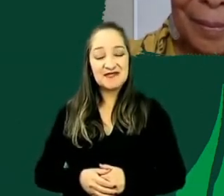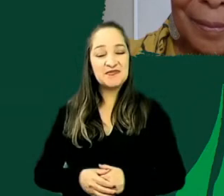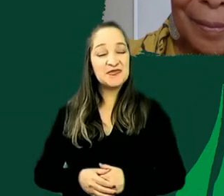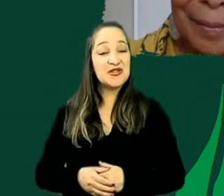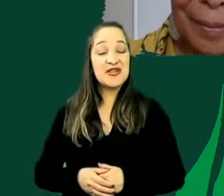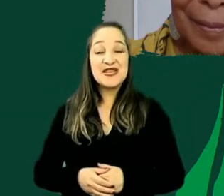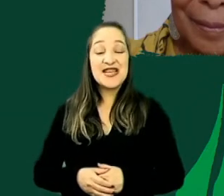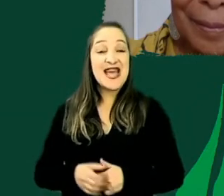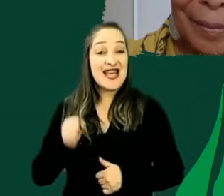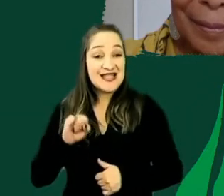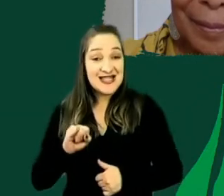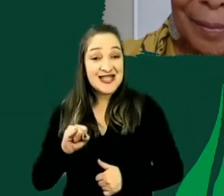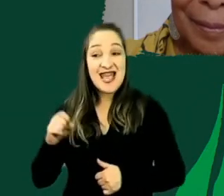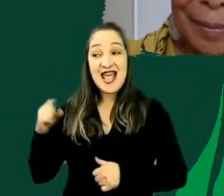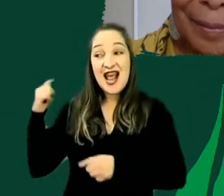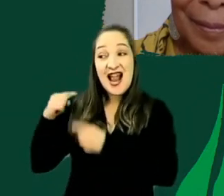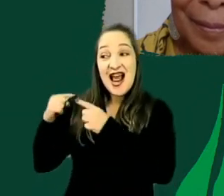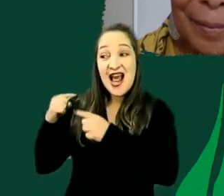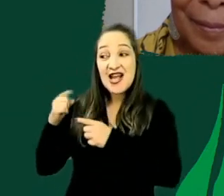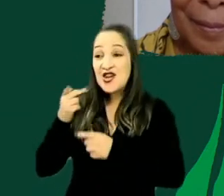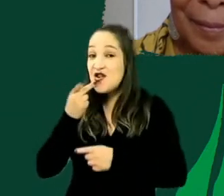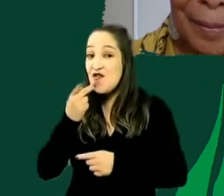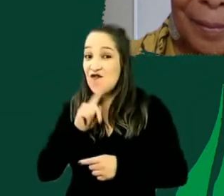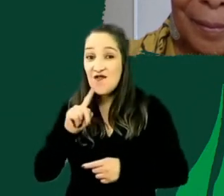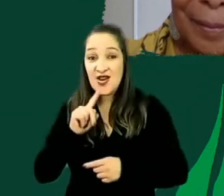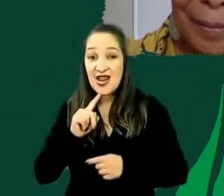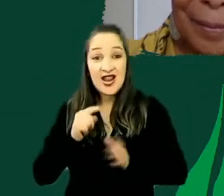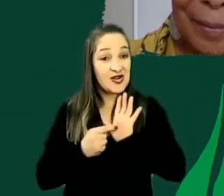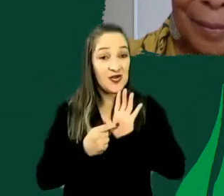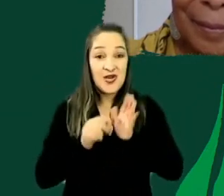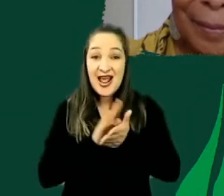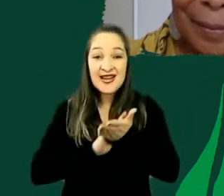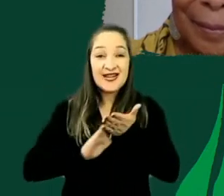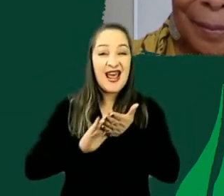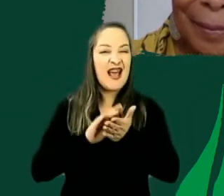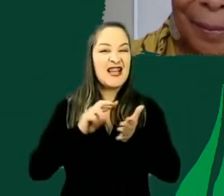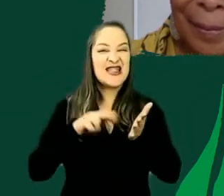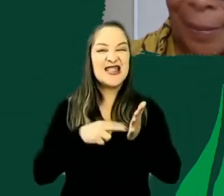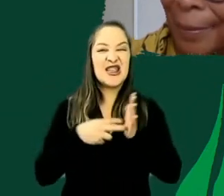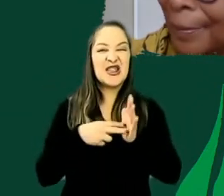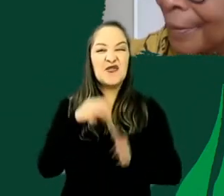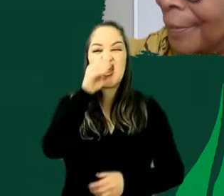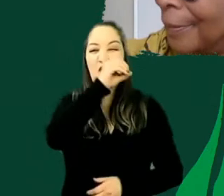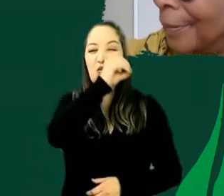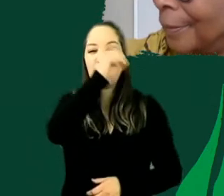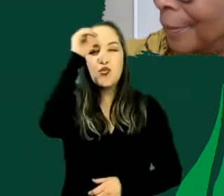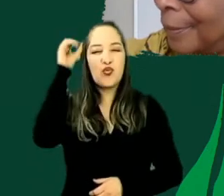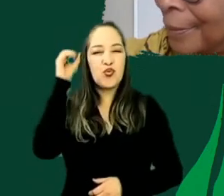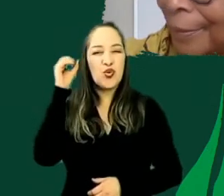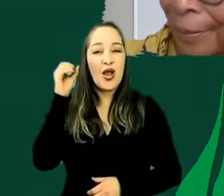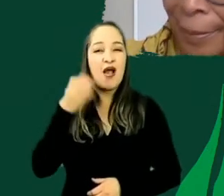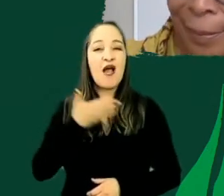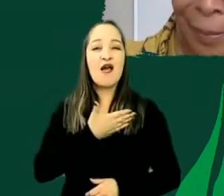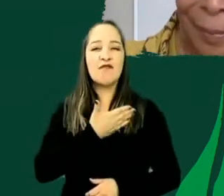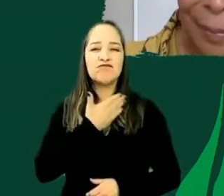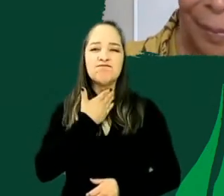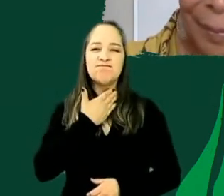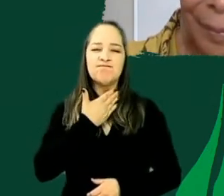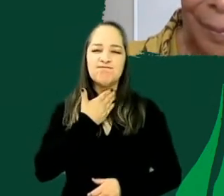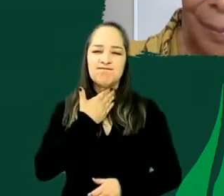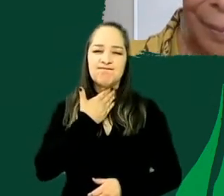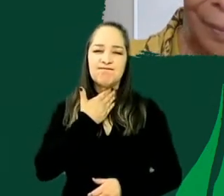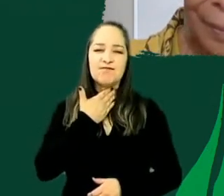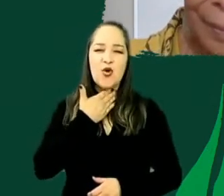speaking without the, our elders, the voice, the primordial